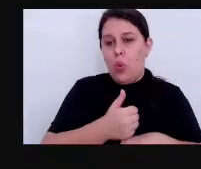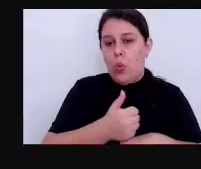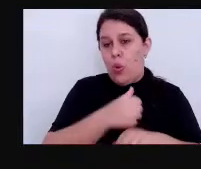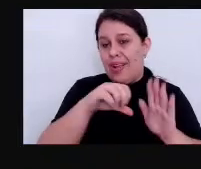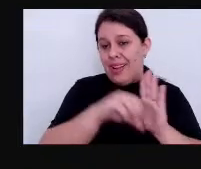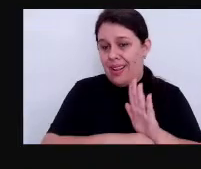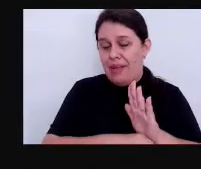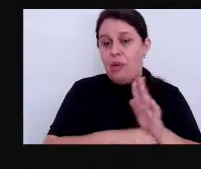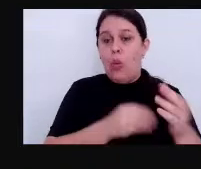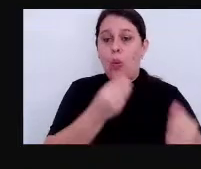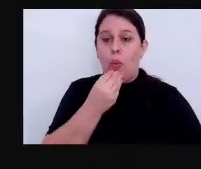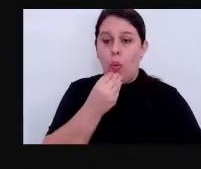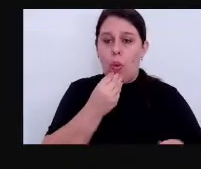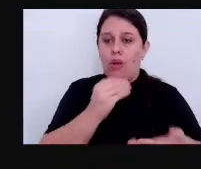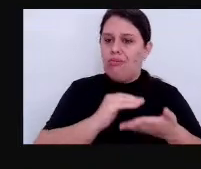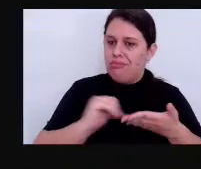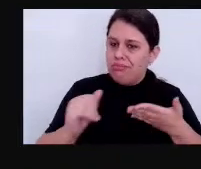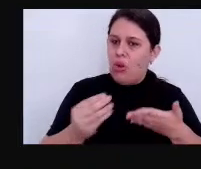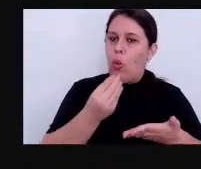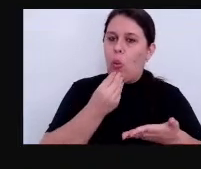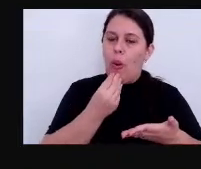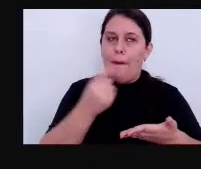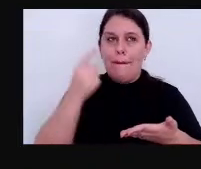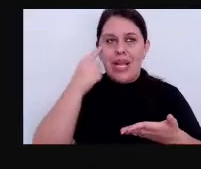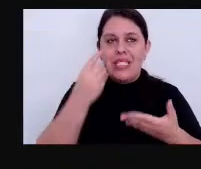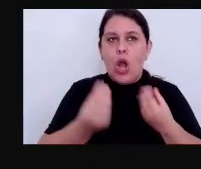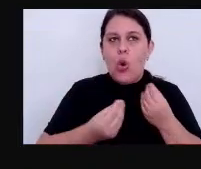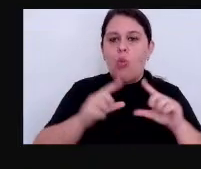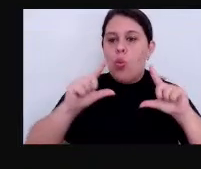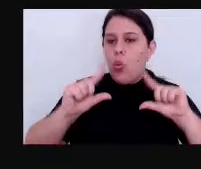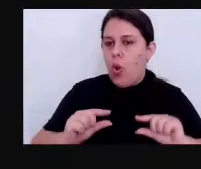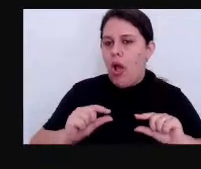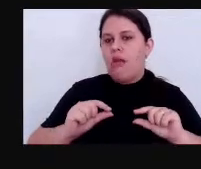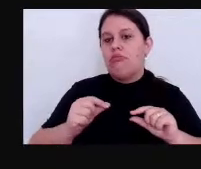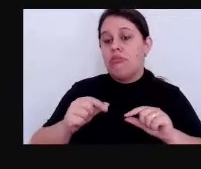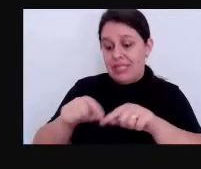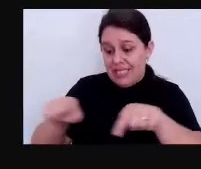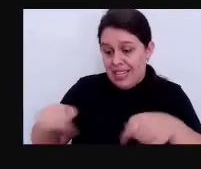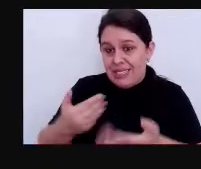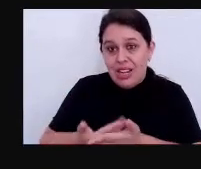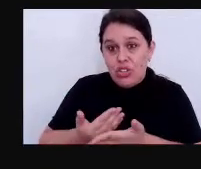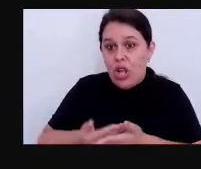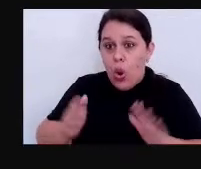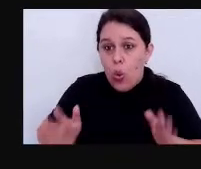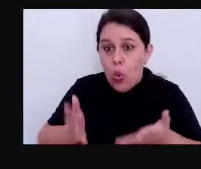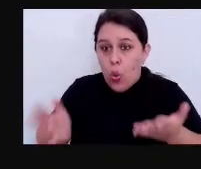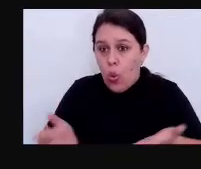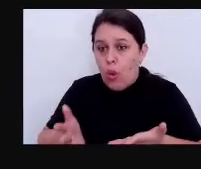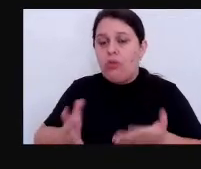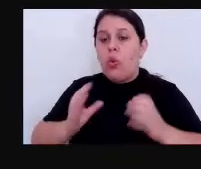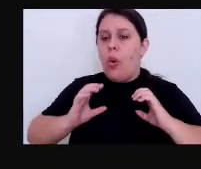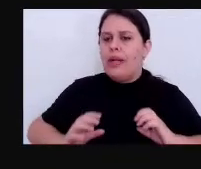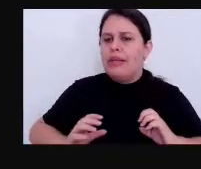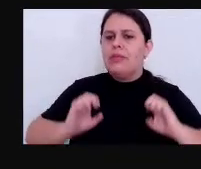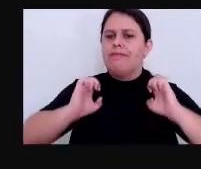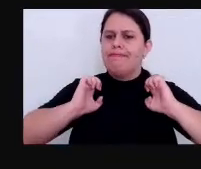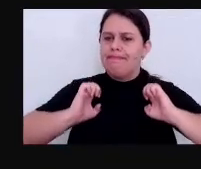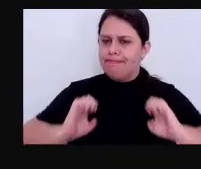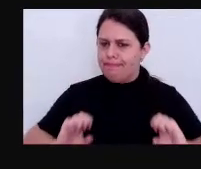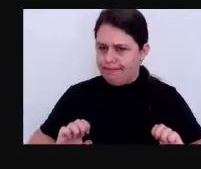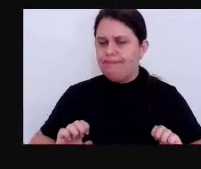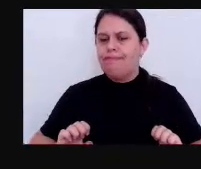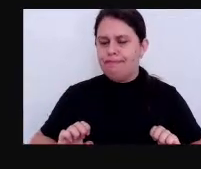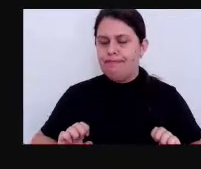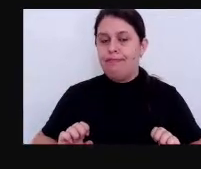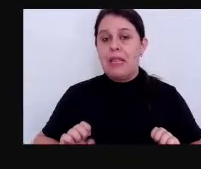behave ethically, to sort of, you know, think sort of further ahead and have that vision of, you know, having integrity in the future. And that also